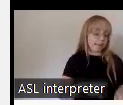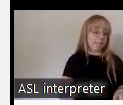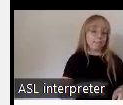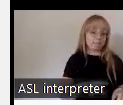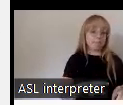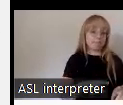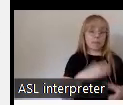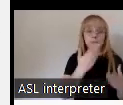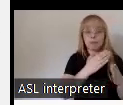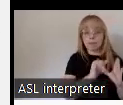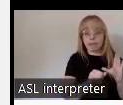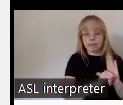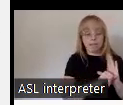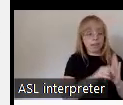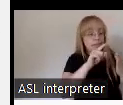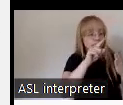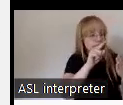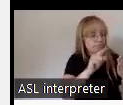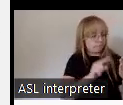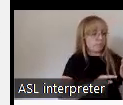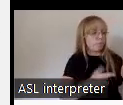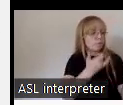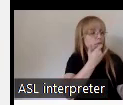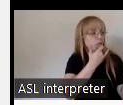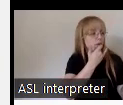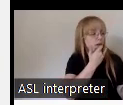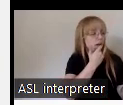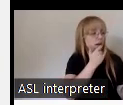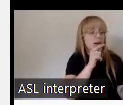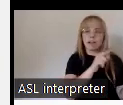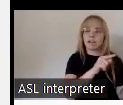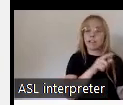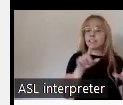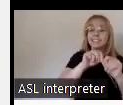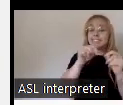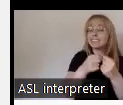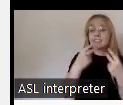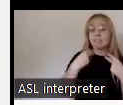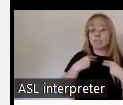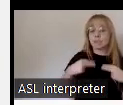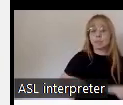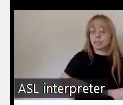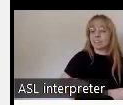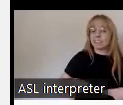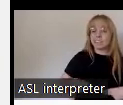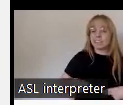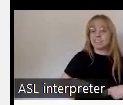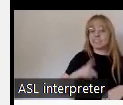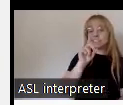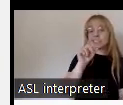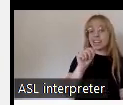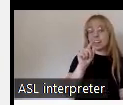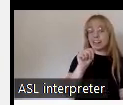maybe identifying what has gone wrong. Again, this is a team of human beings doing data entry,